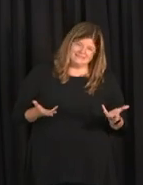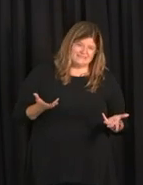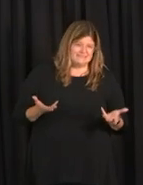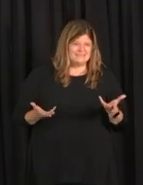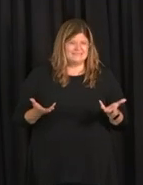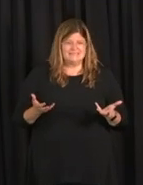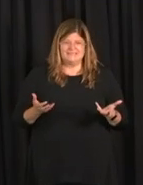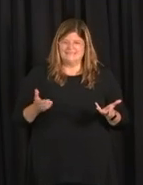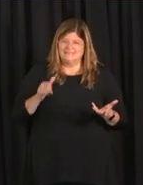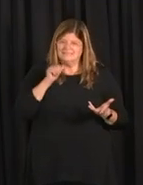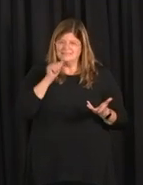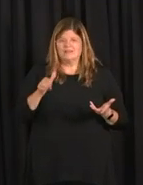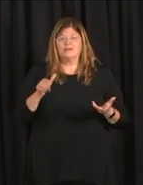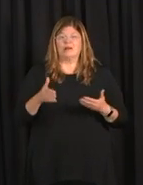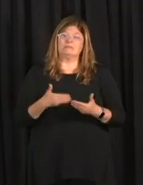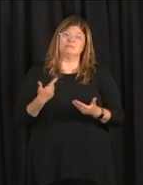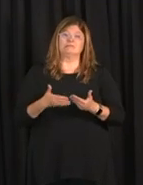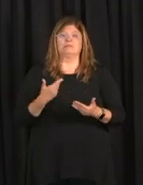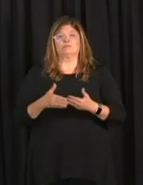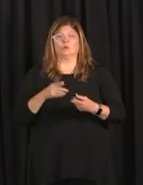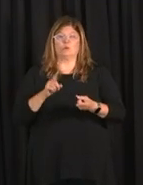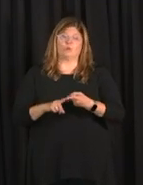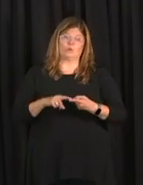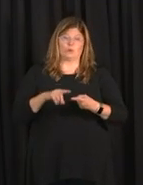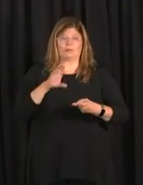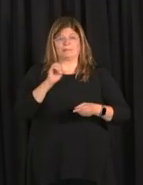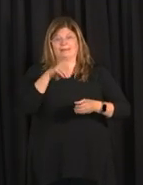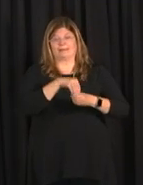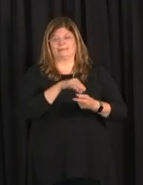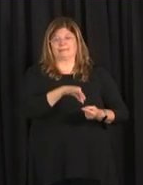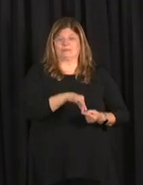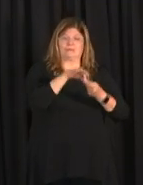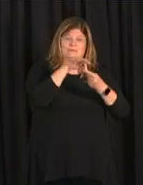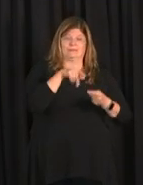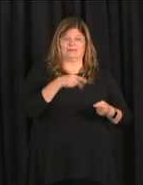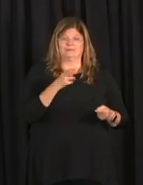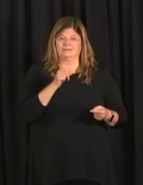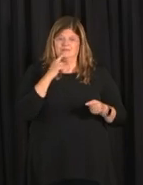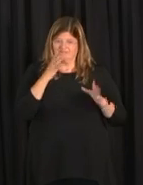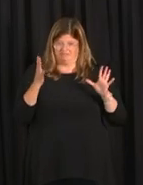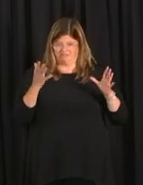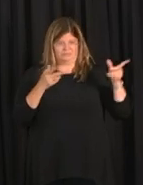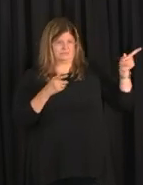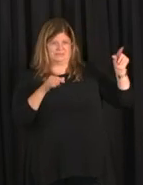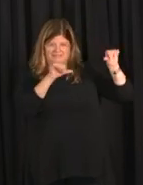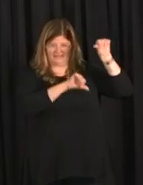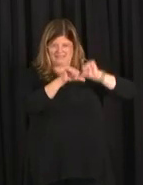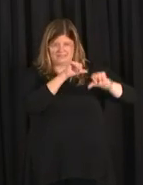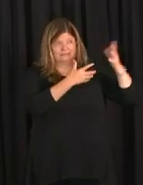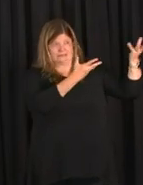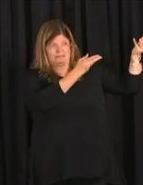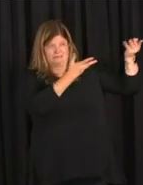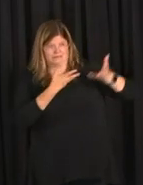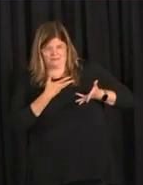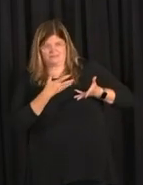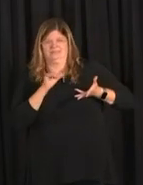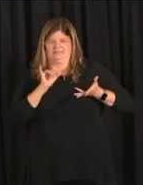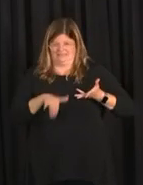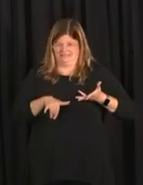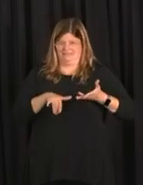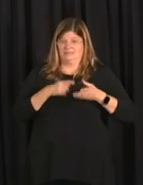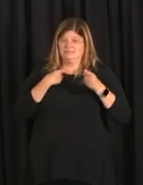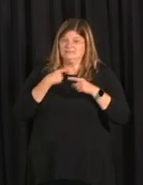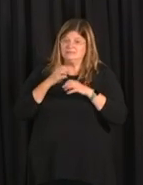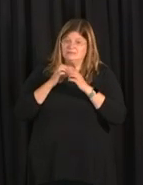not a function of easier to be in a particular phase. It's the function of what the public health science has told us. And the example